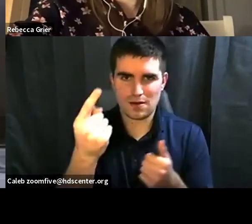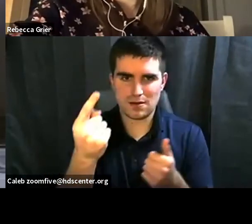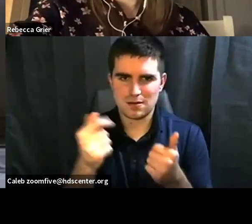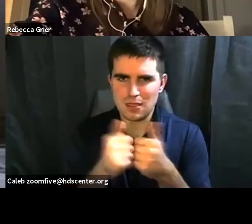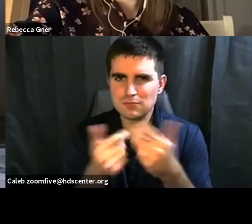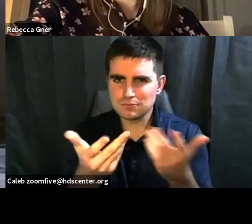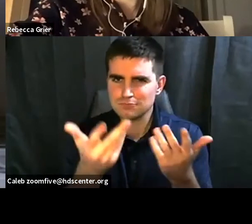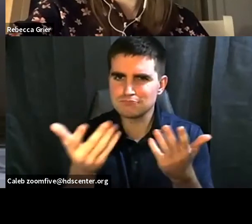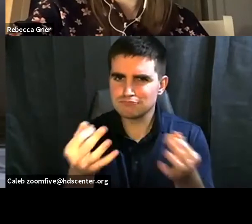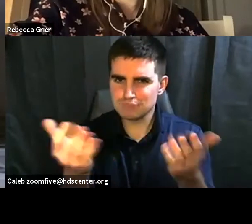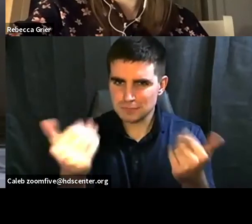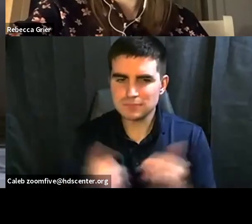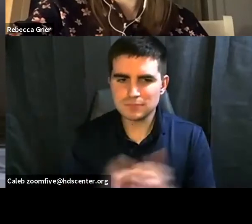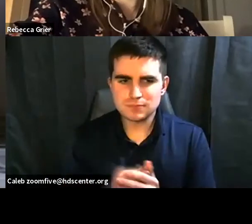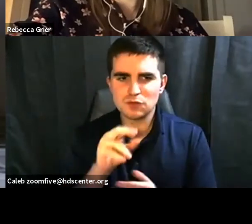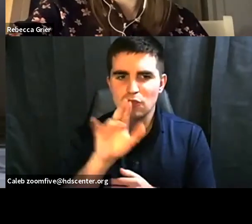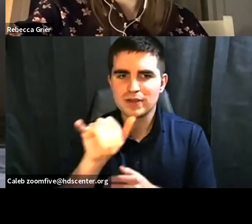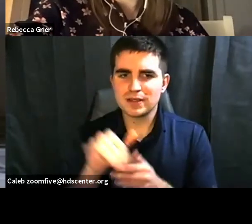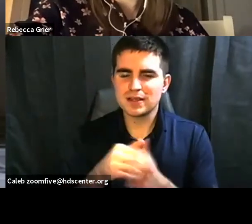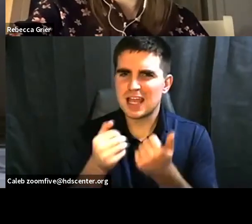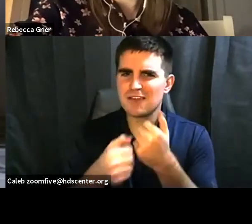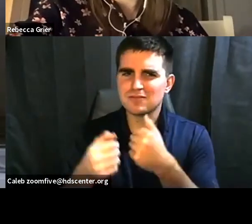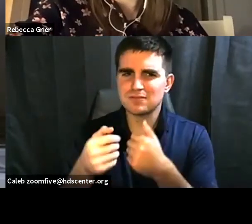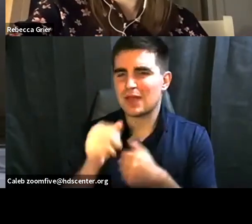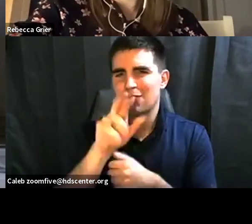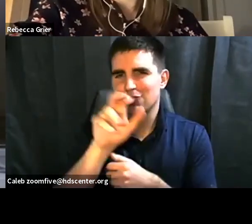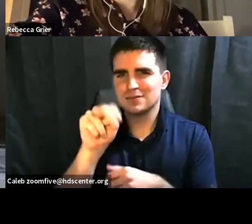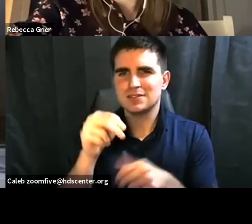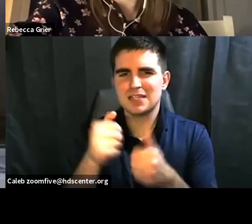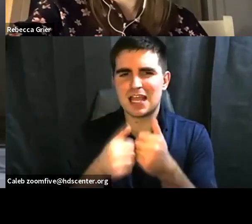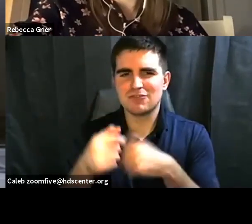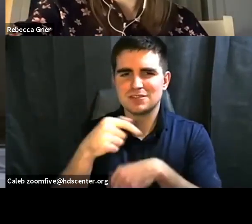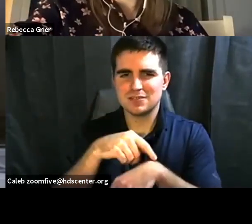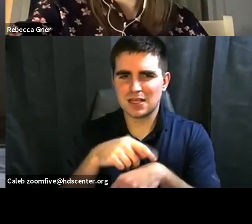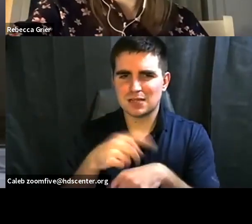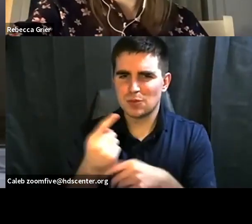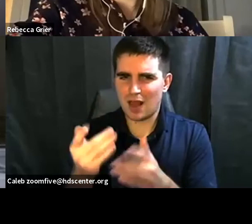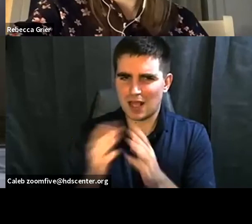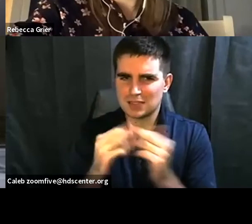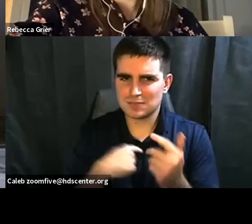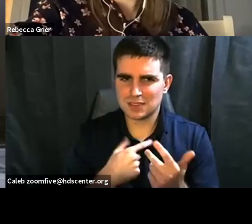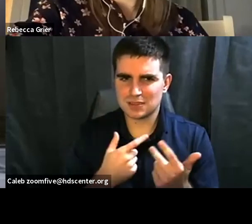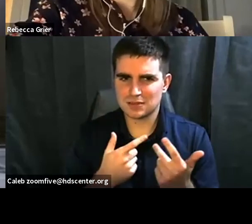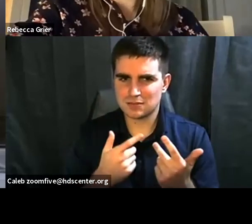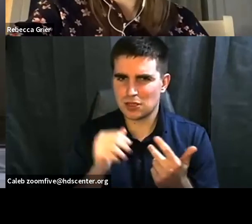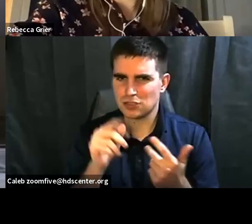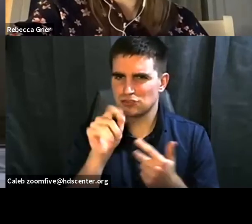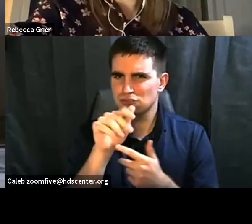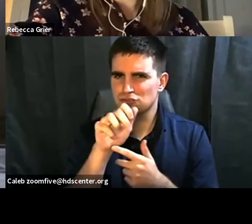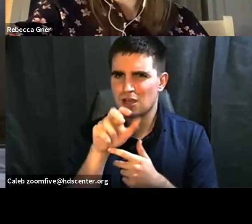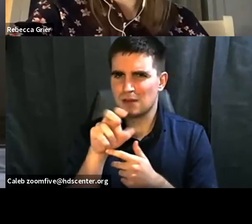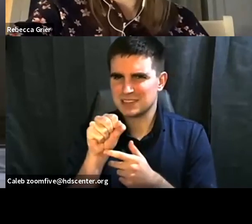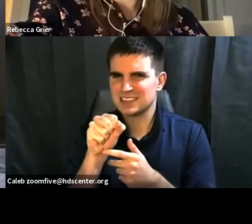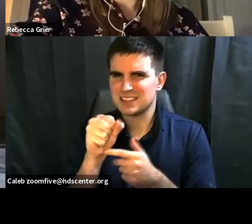So every time someone asks me, you know, what is the killer app of autonomous vehicles? And I say, it's taking the kids to soccer practice without the parents.